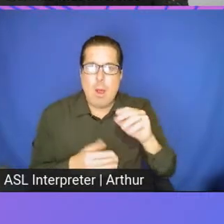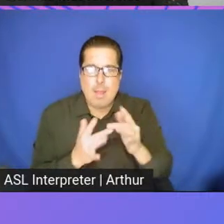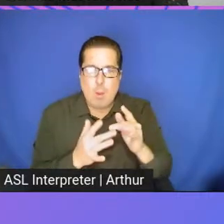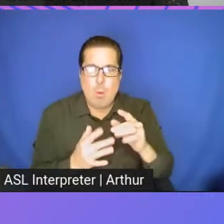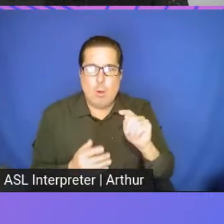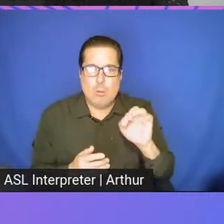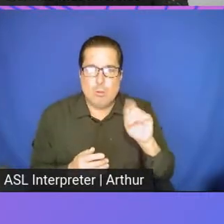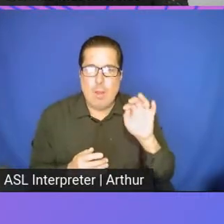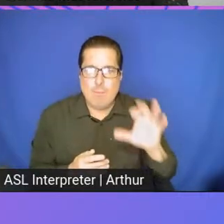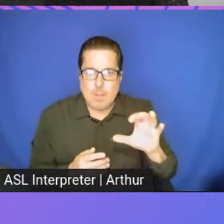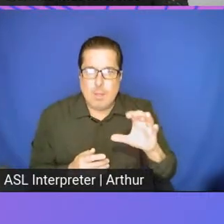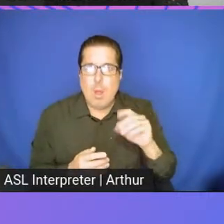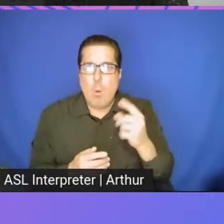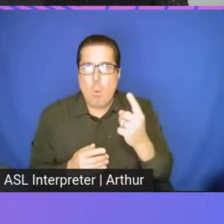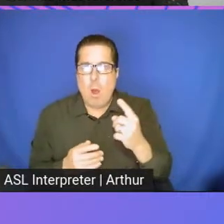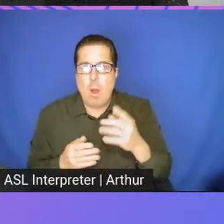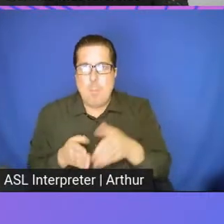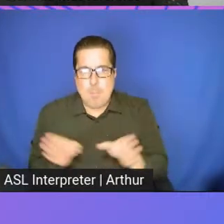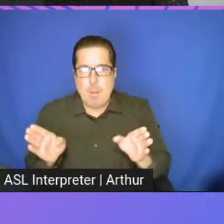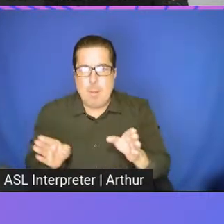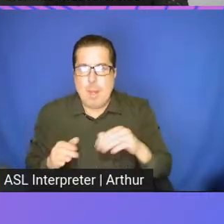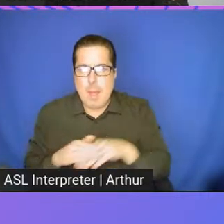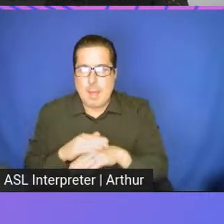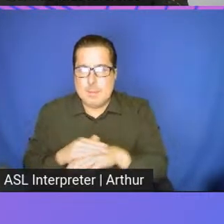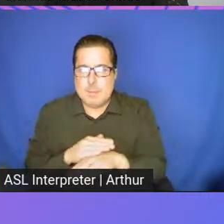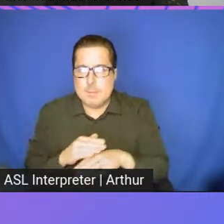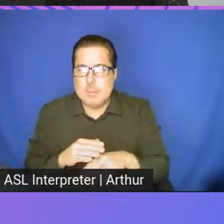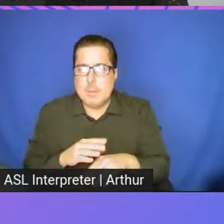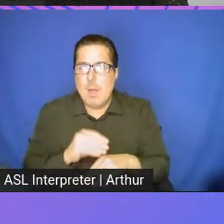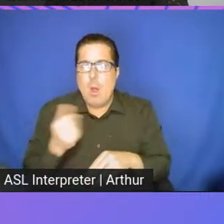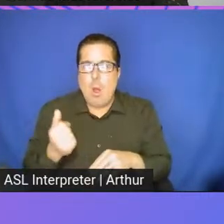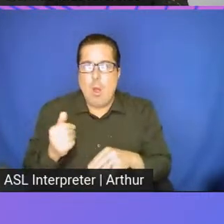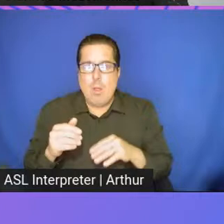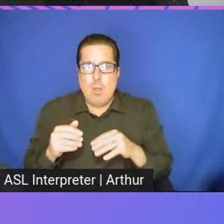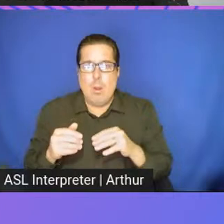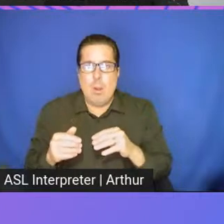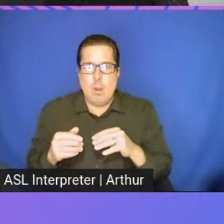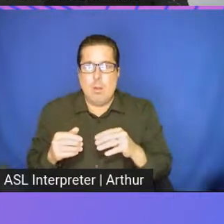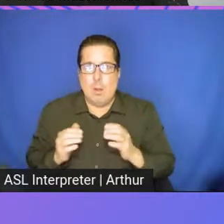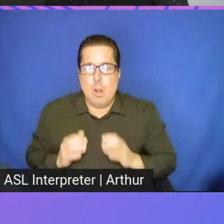public access, the other one it is customer VPC.